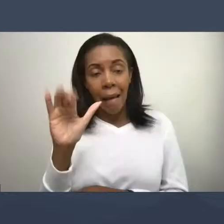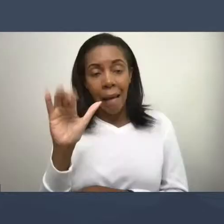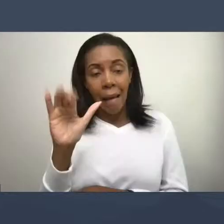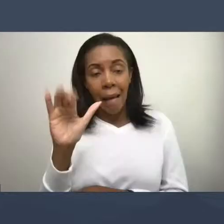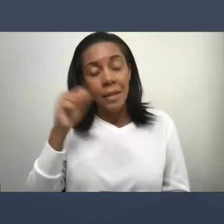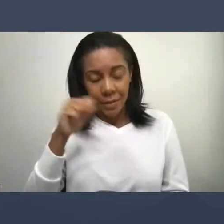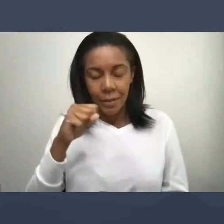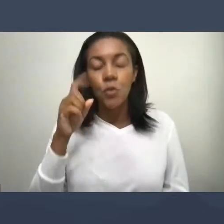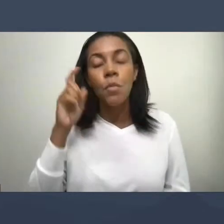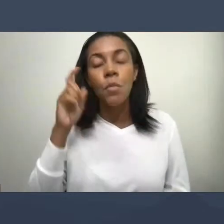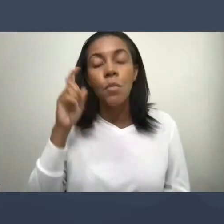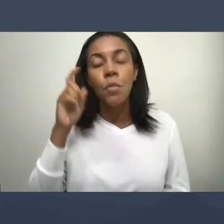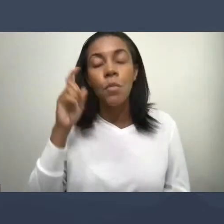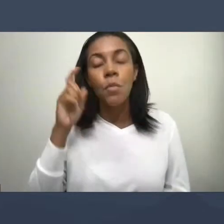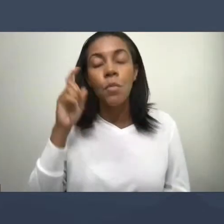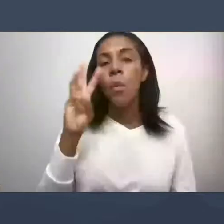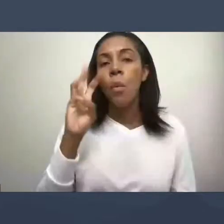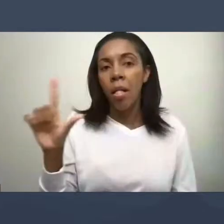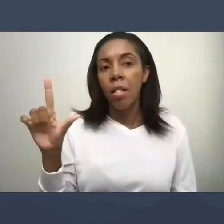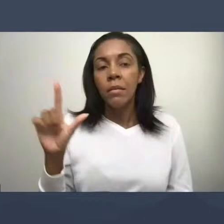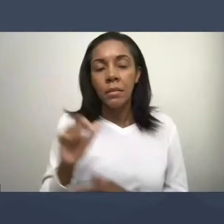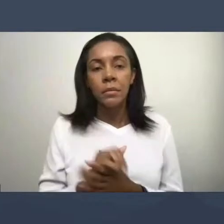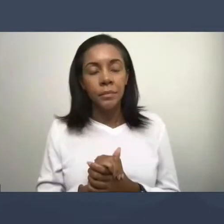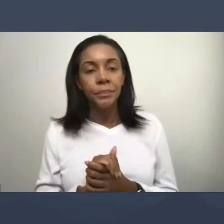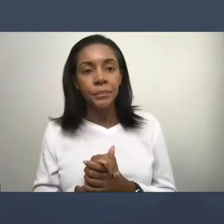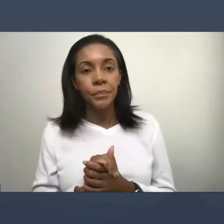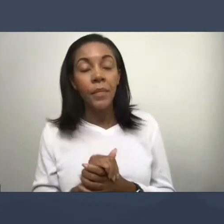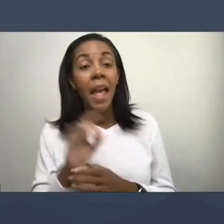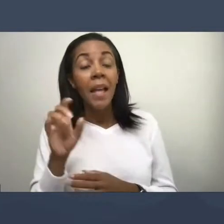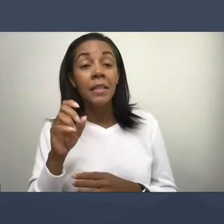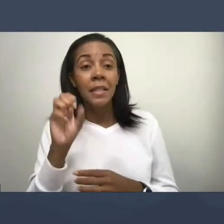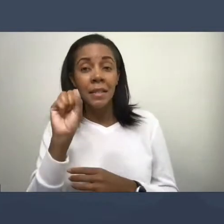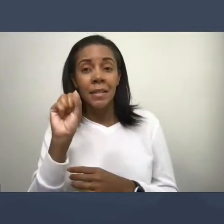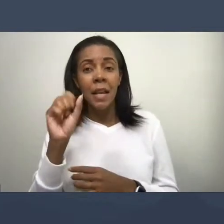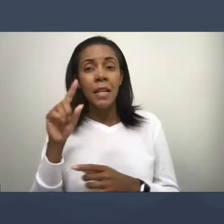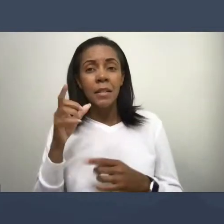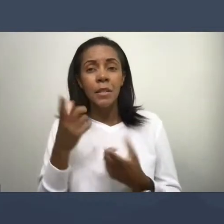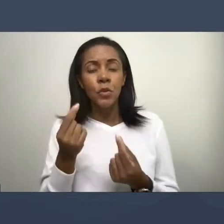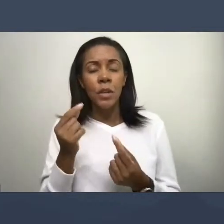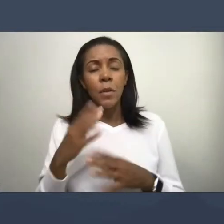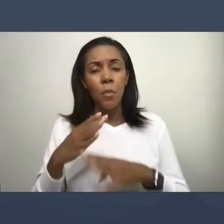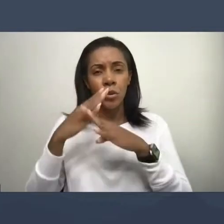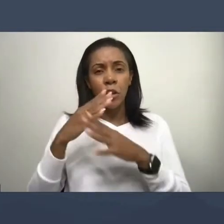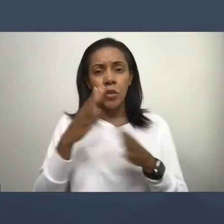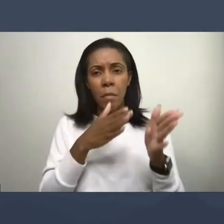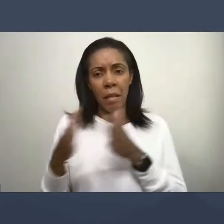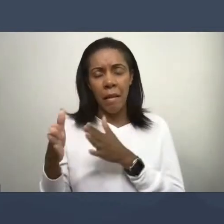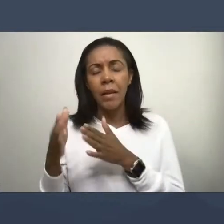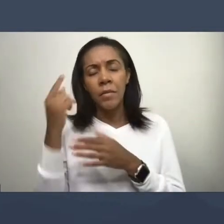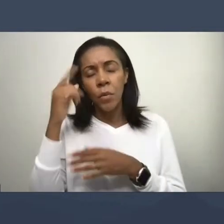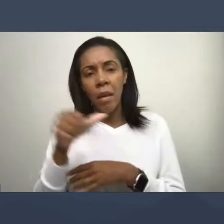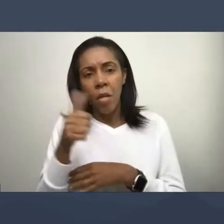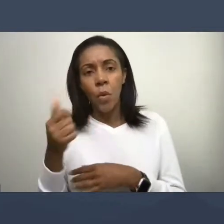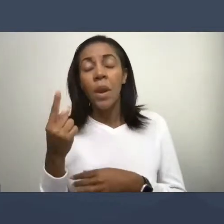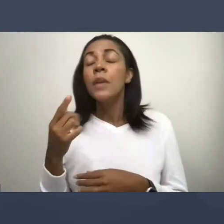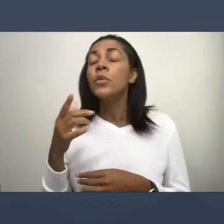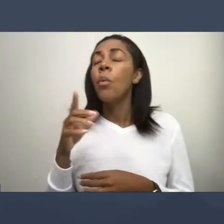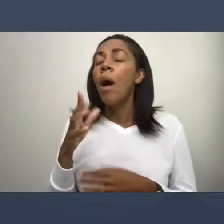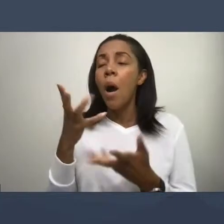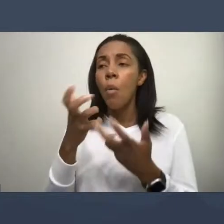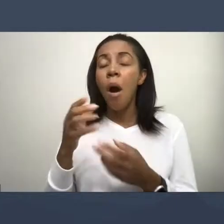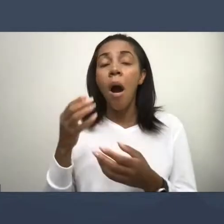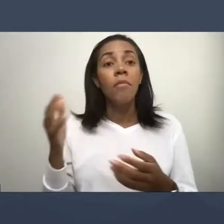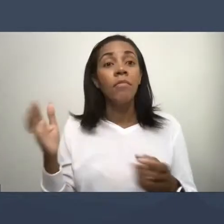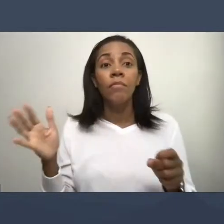Okay. Yes, and Caesar does the wellhead protection plan for the other municipalities as well. All right, and I just want to, for full disclosure, tell you that